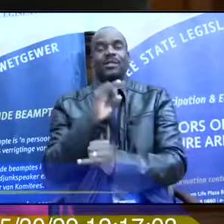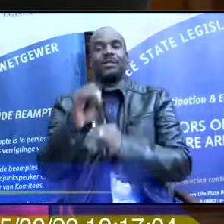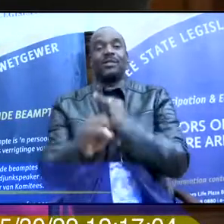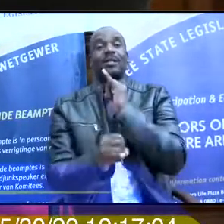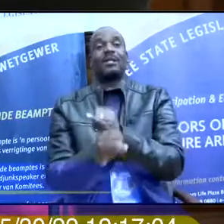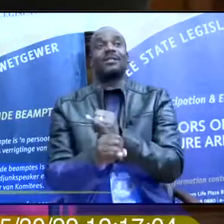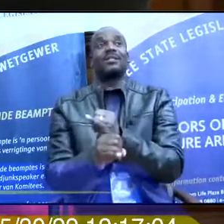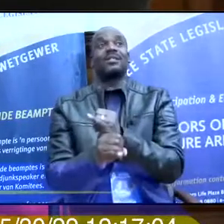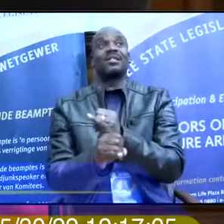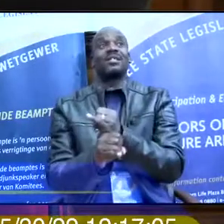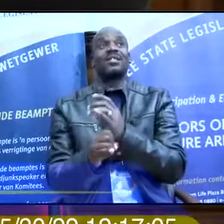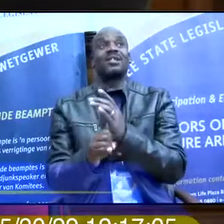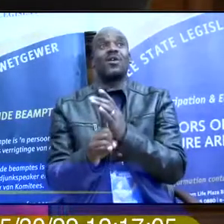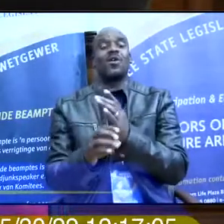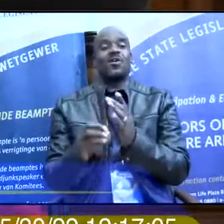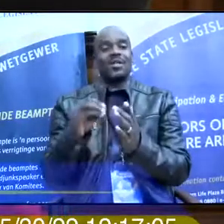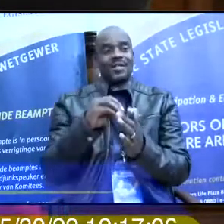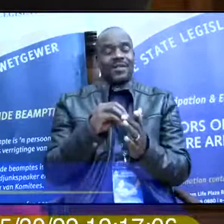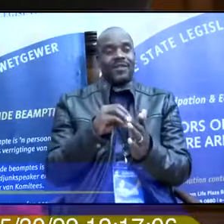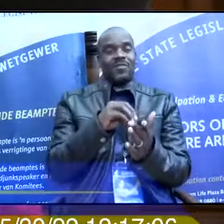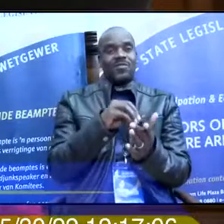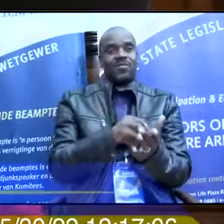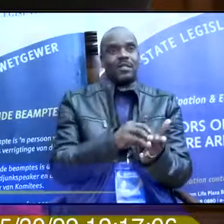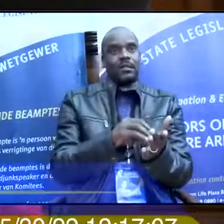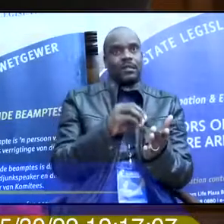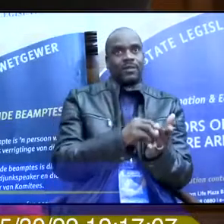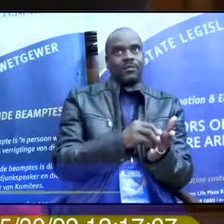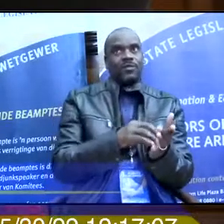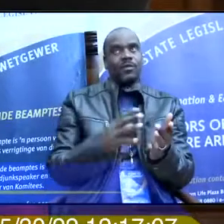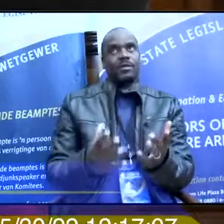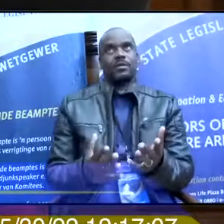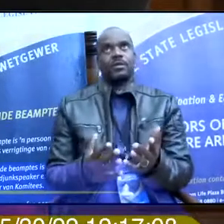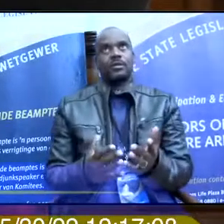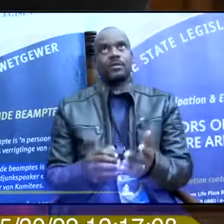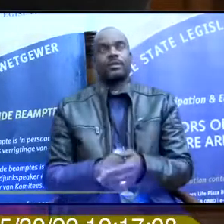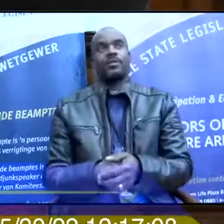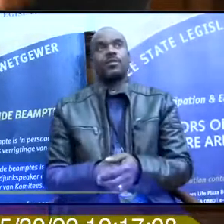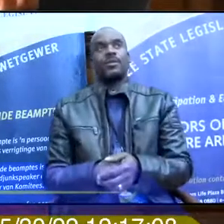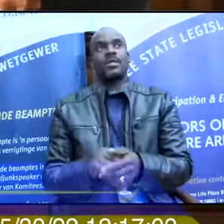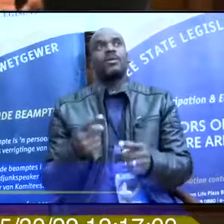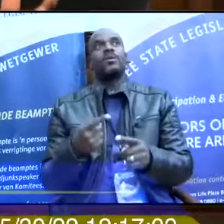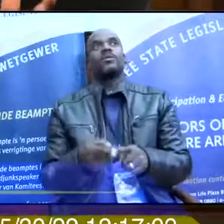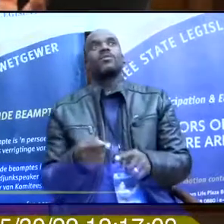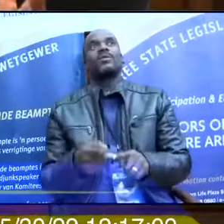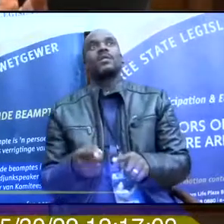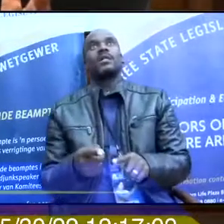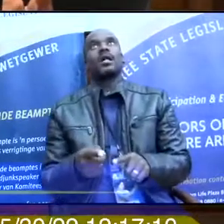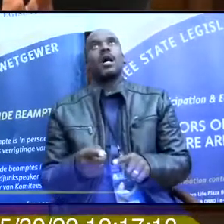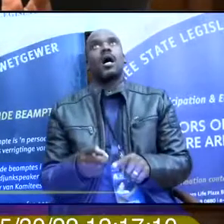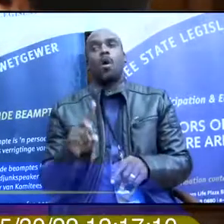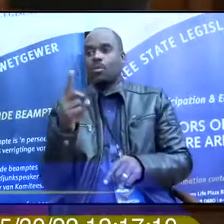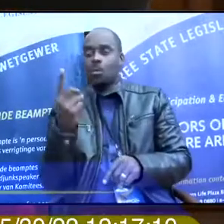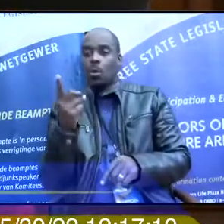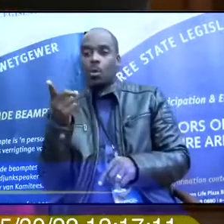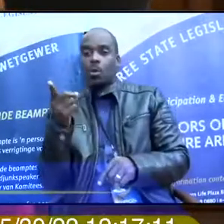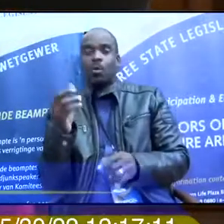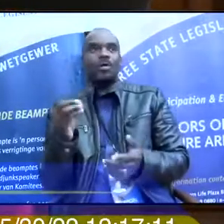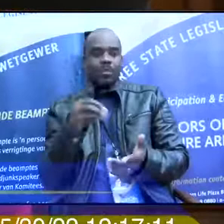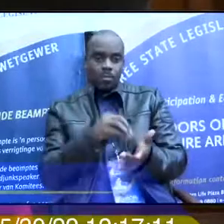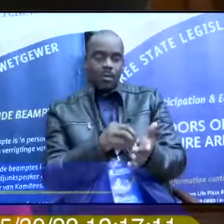invest invest in those homelands for an example somebody investing in